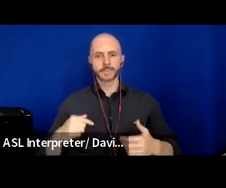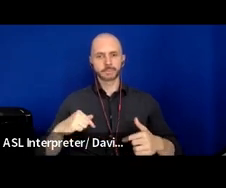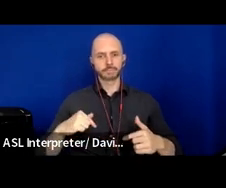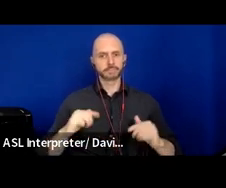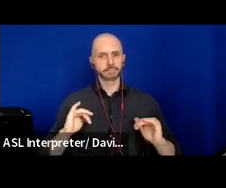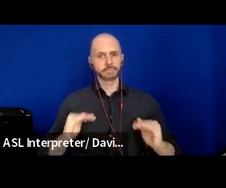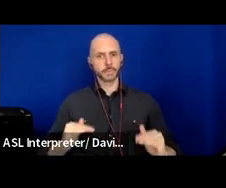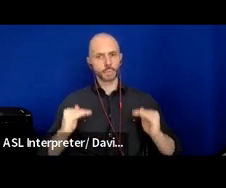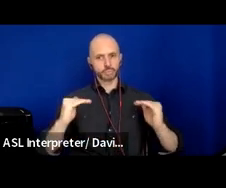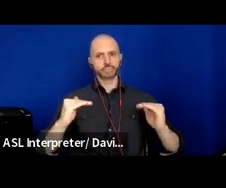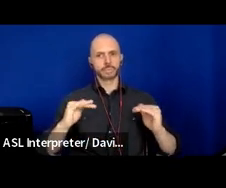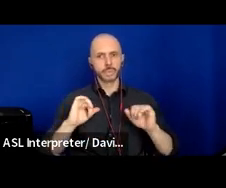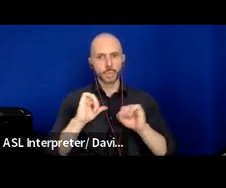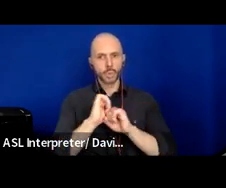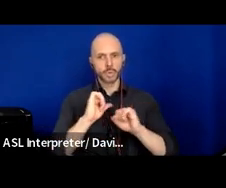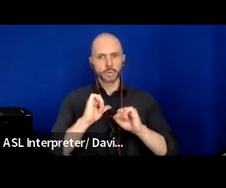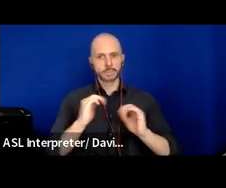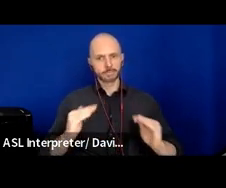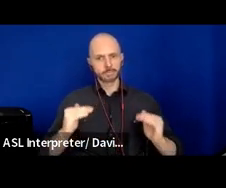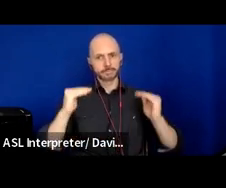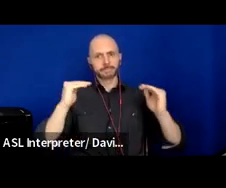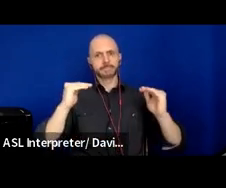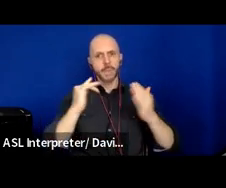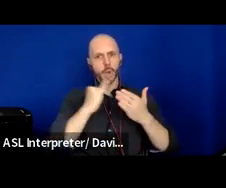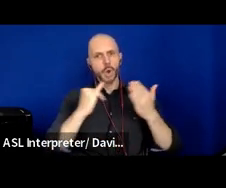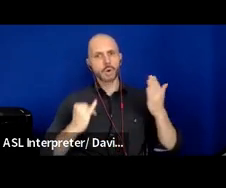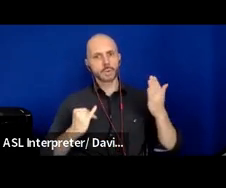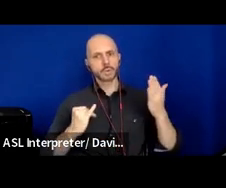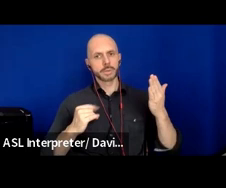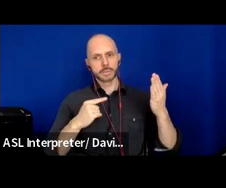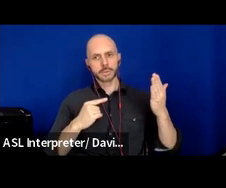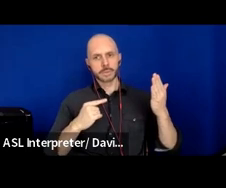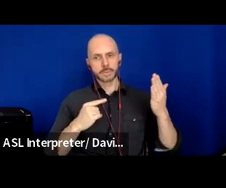and great art for communities to engage with.